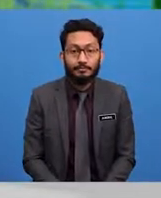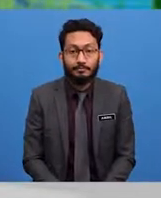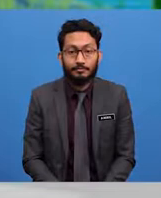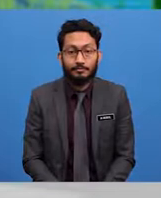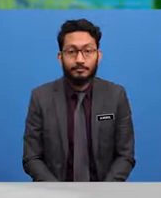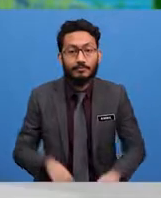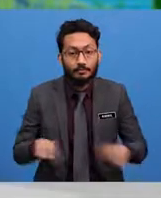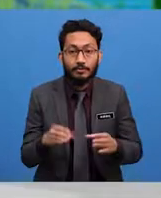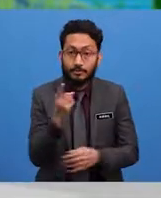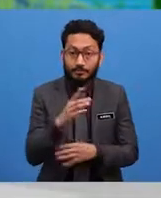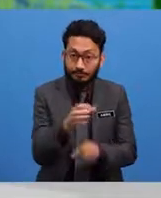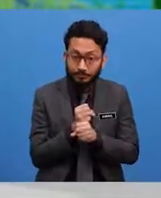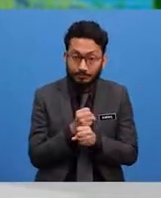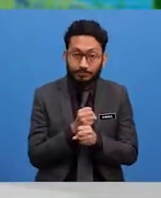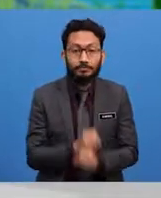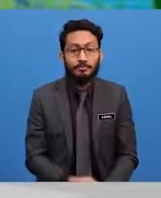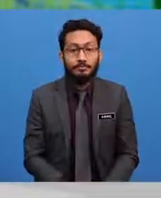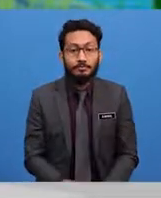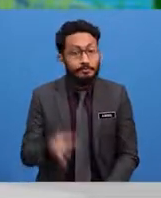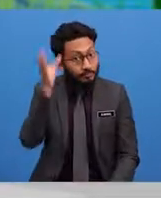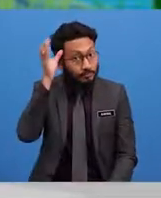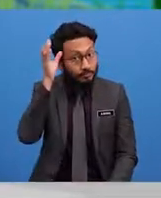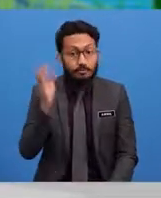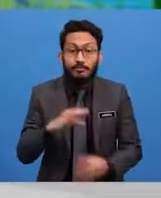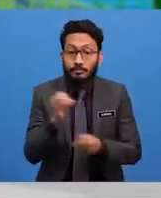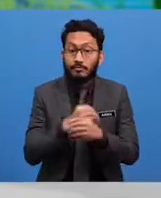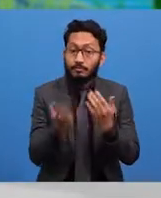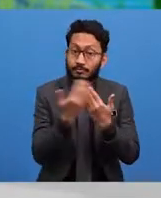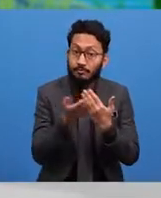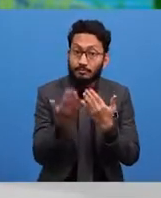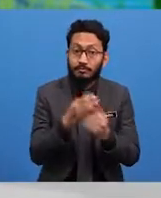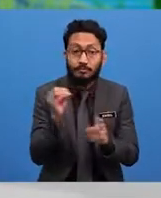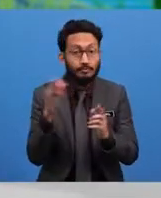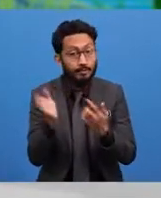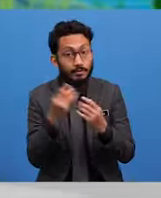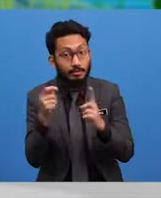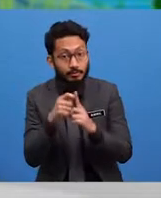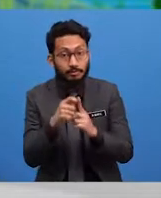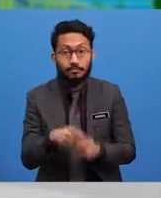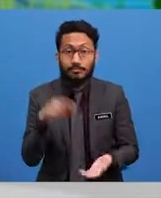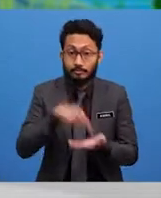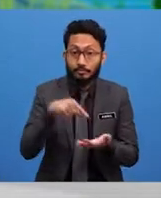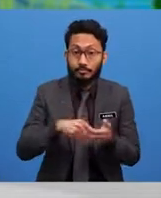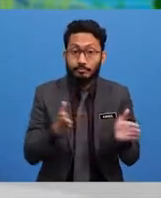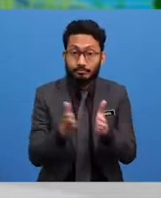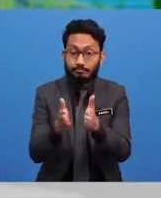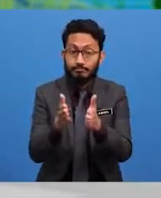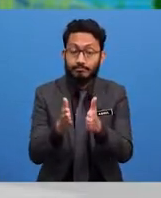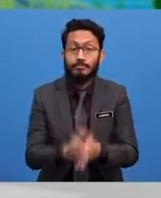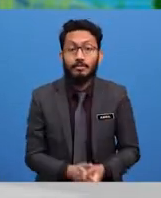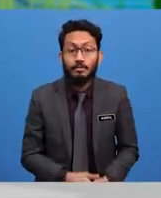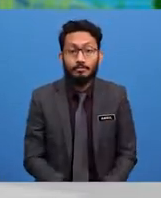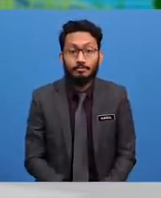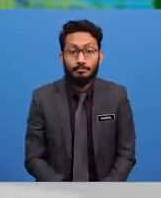Did you get the concept of simple past tense? Take it this way. As long as the